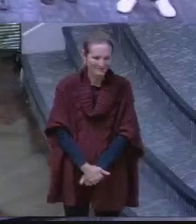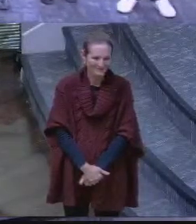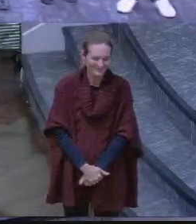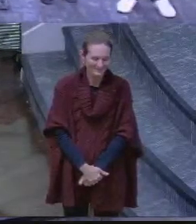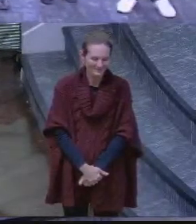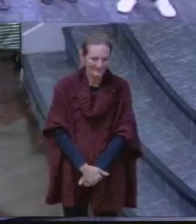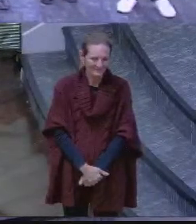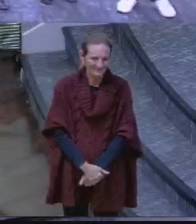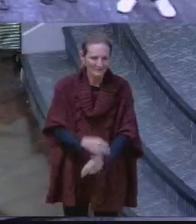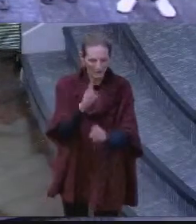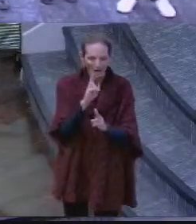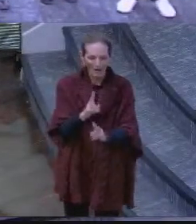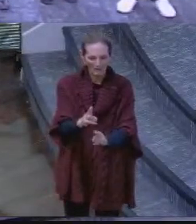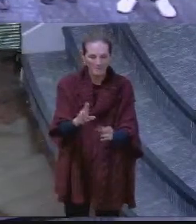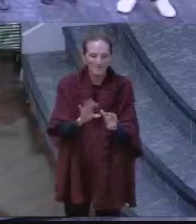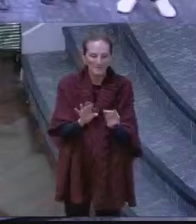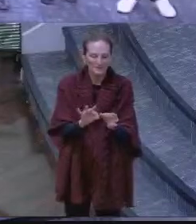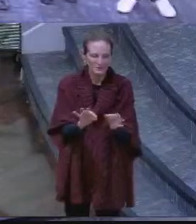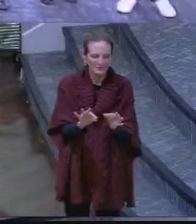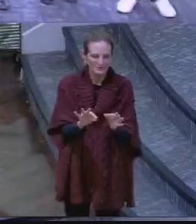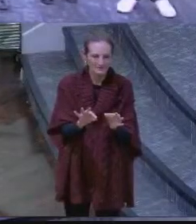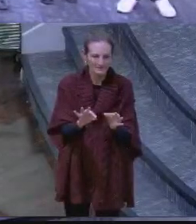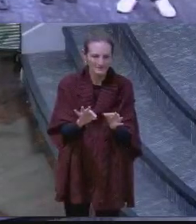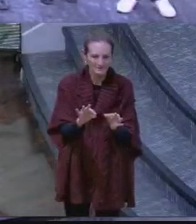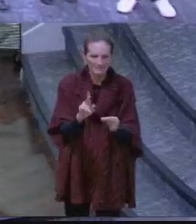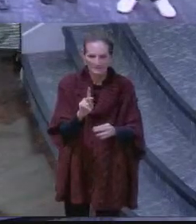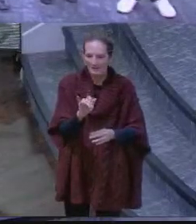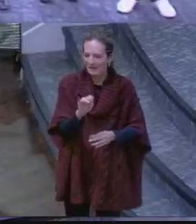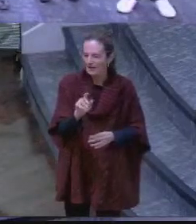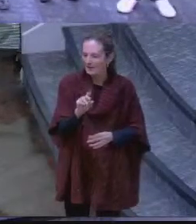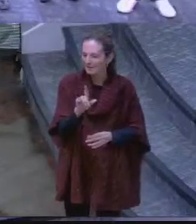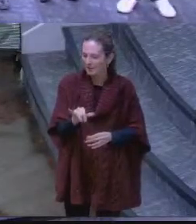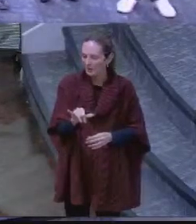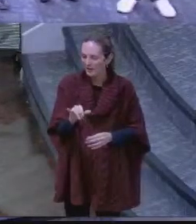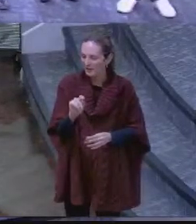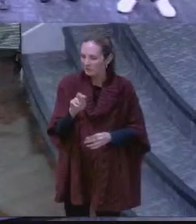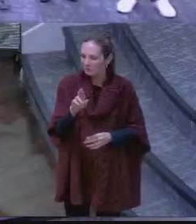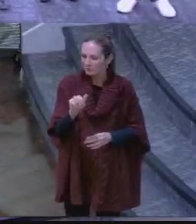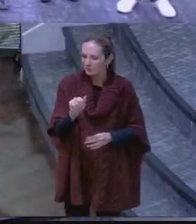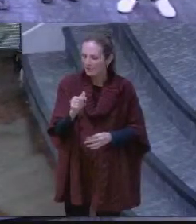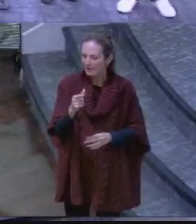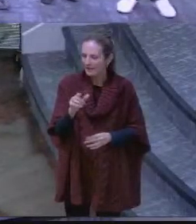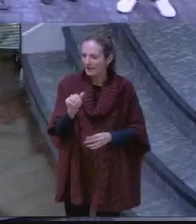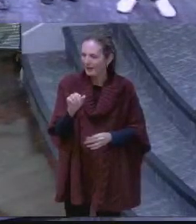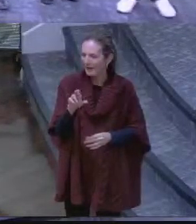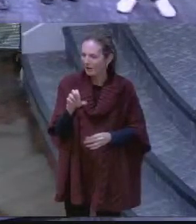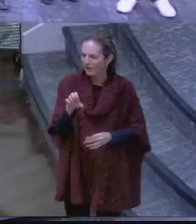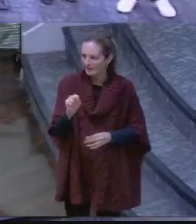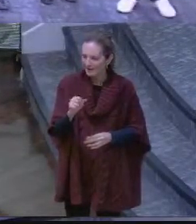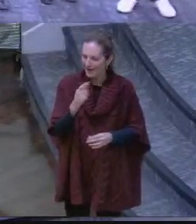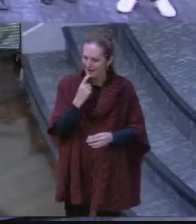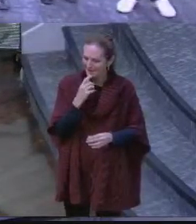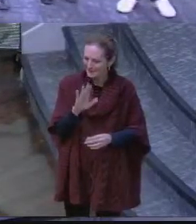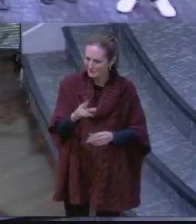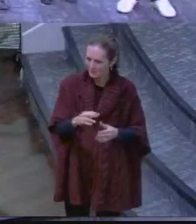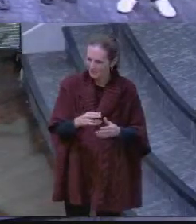An honorable mention, Kimberly Trigueros, 8th grade, Coyle. Seems like I called her.